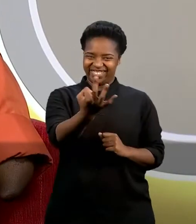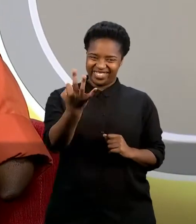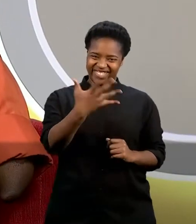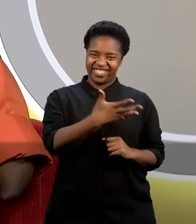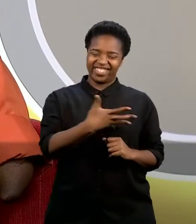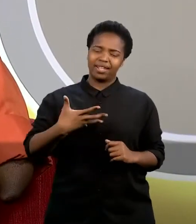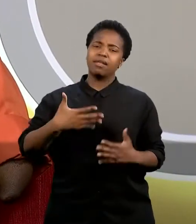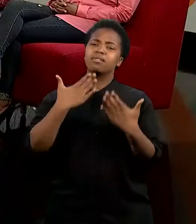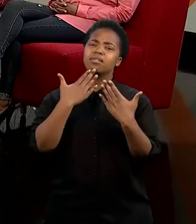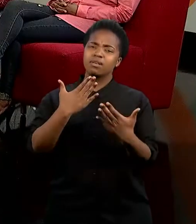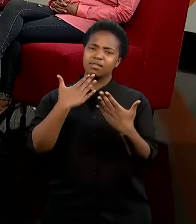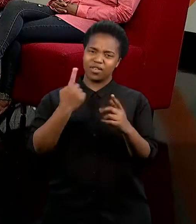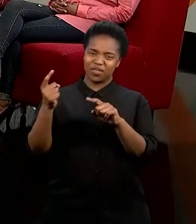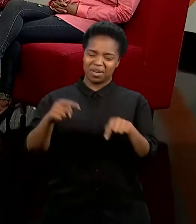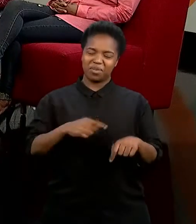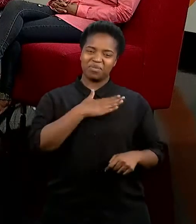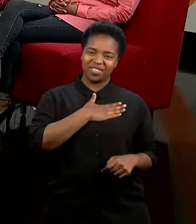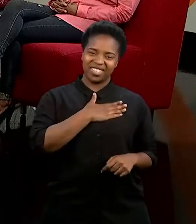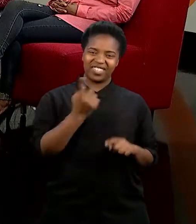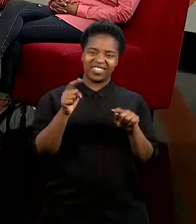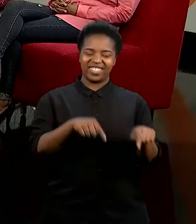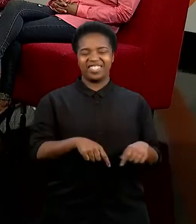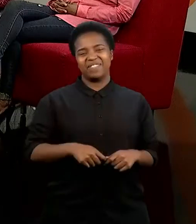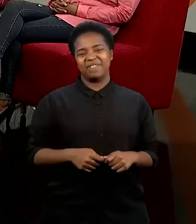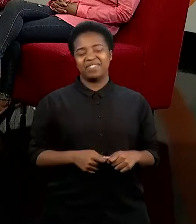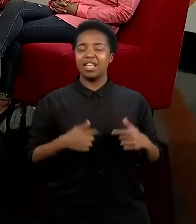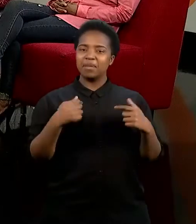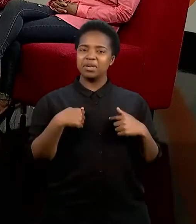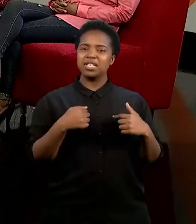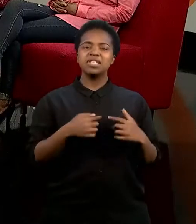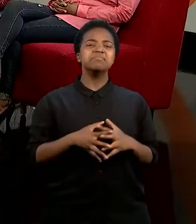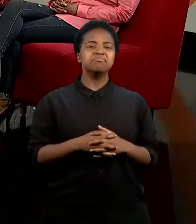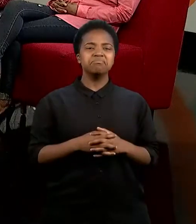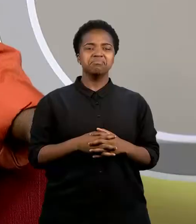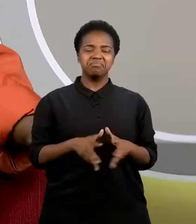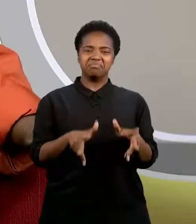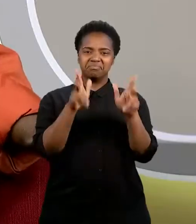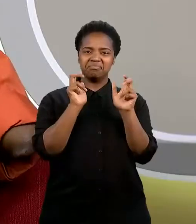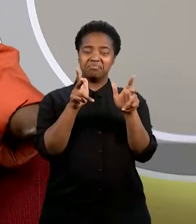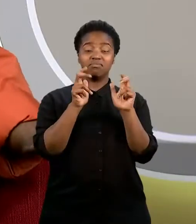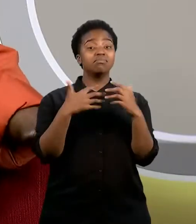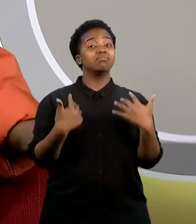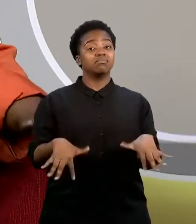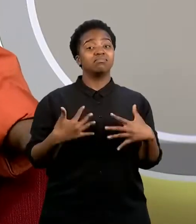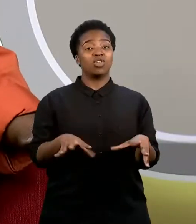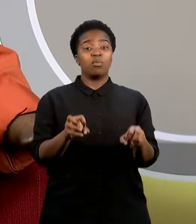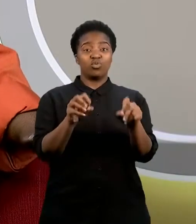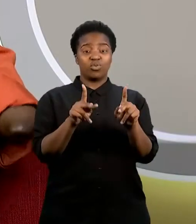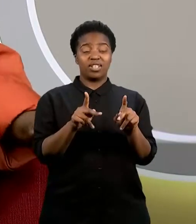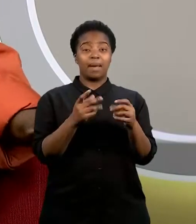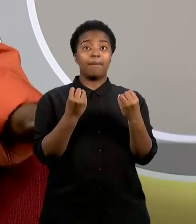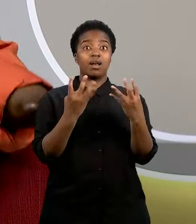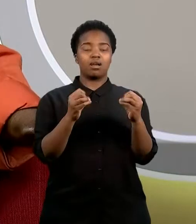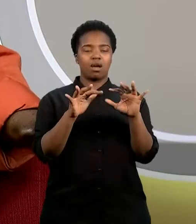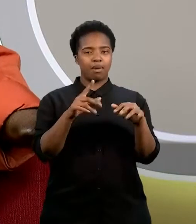show. We appreciate your presence here. Well, what I see when I'm sitting here, it's a gold mine. It's an opportunity that a lot of people don't see. And